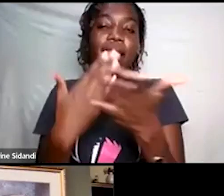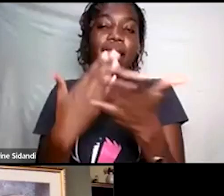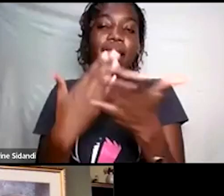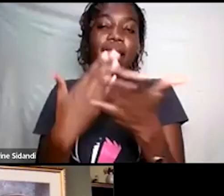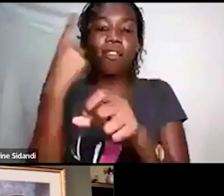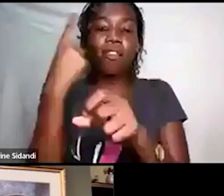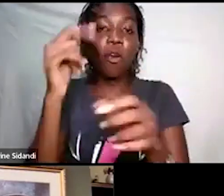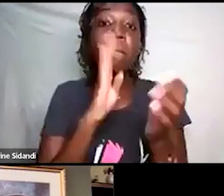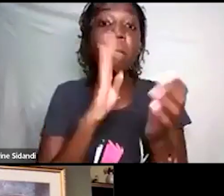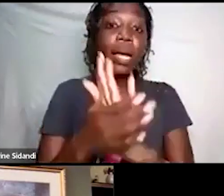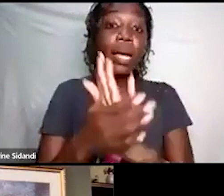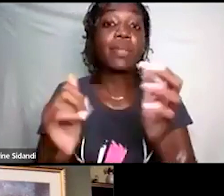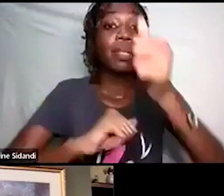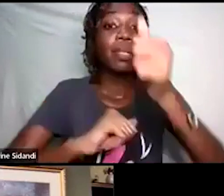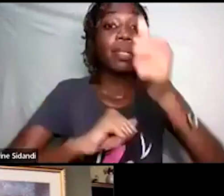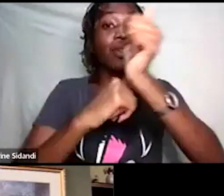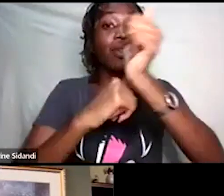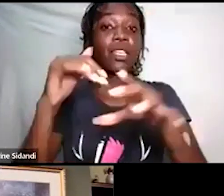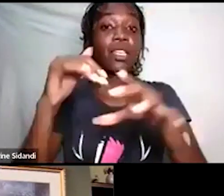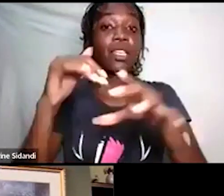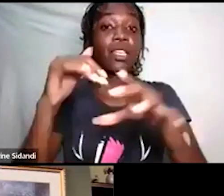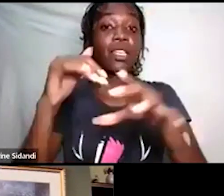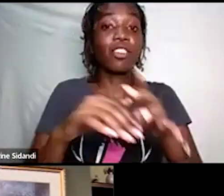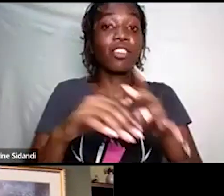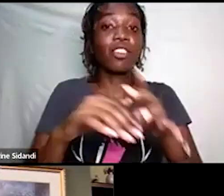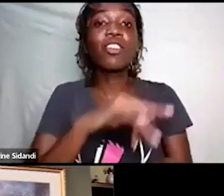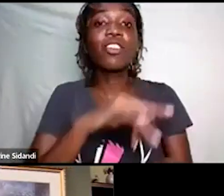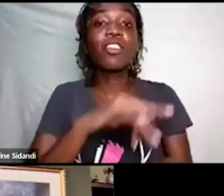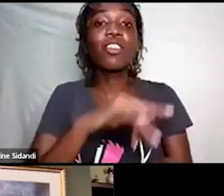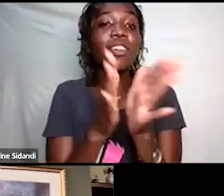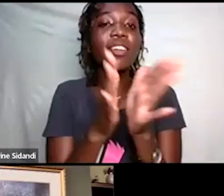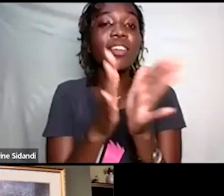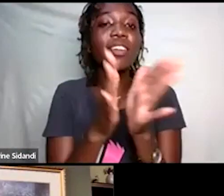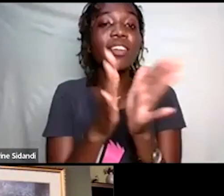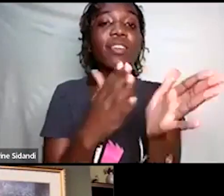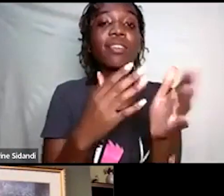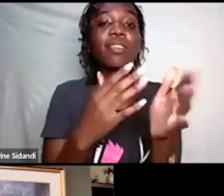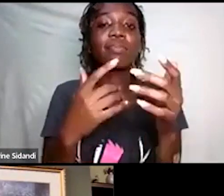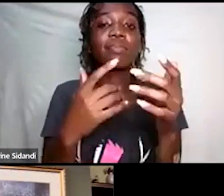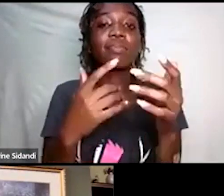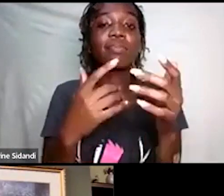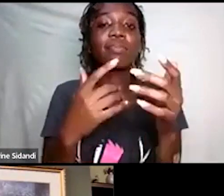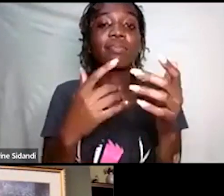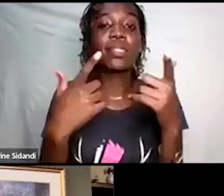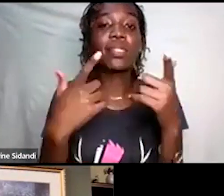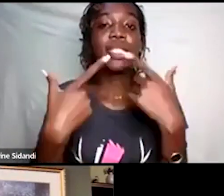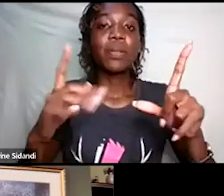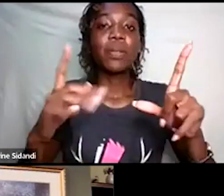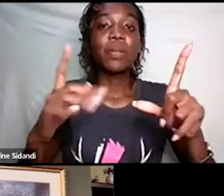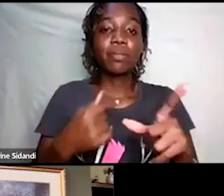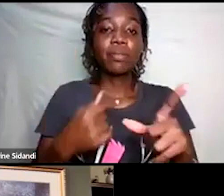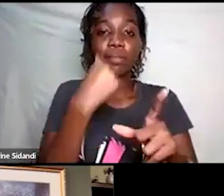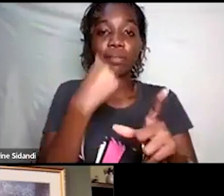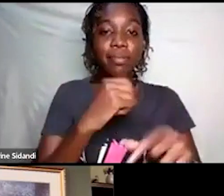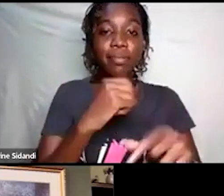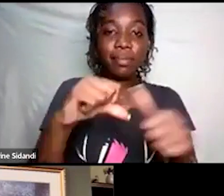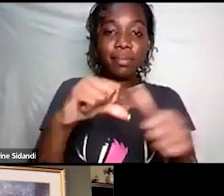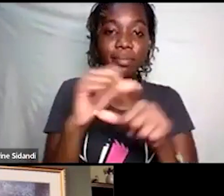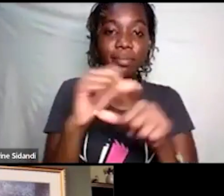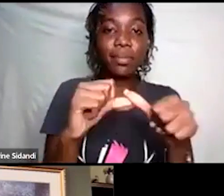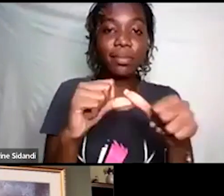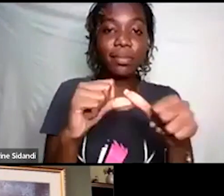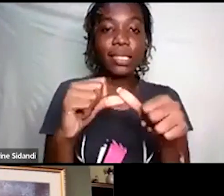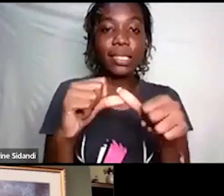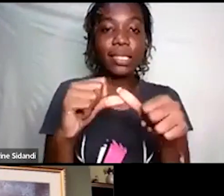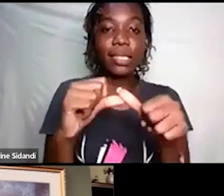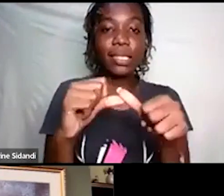other details about our partners because of time, in the interest of time. So Helen, you know, this